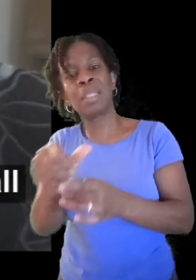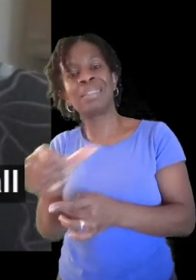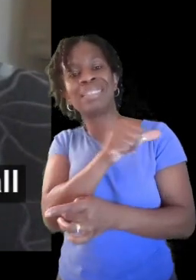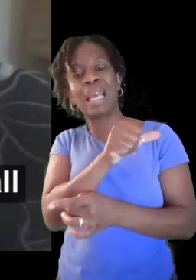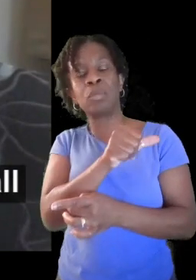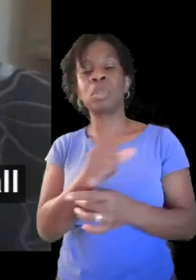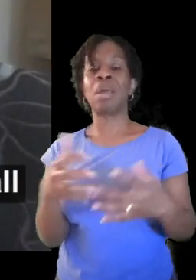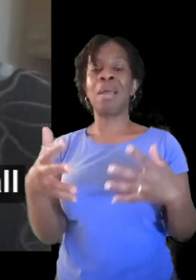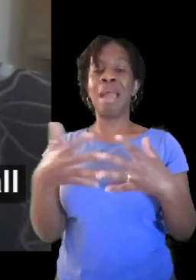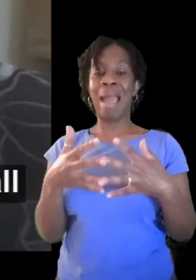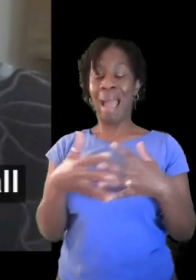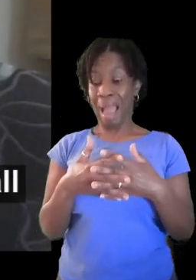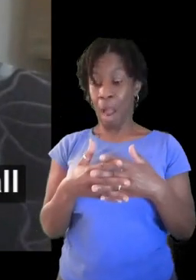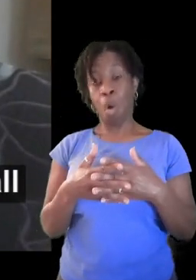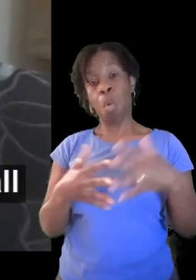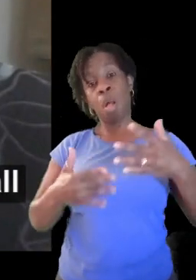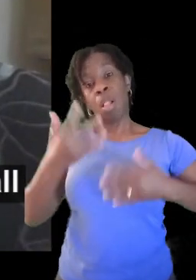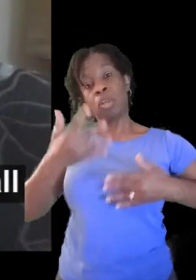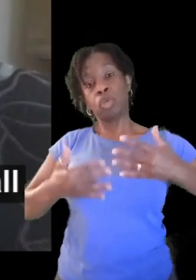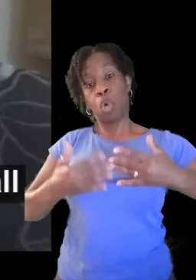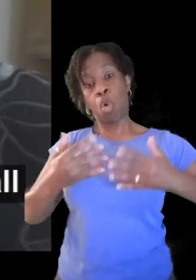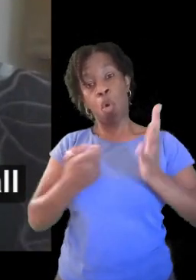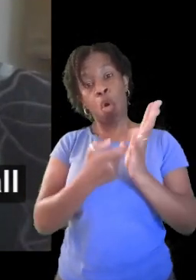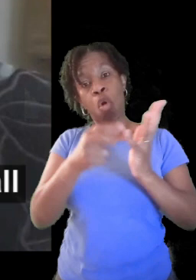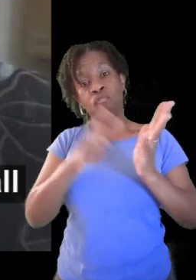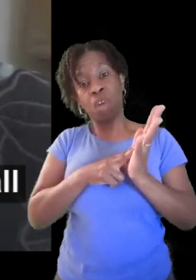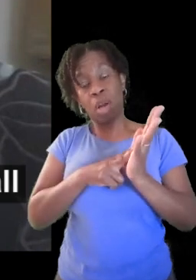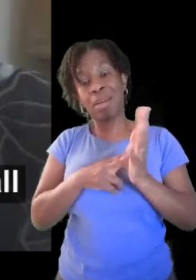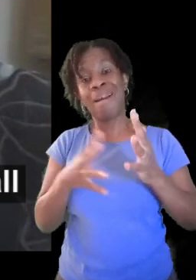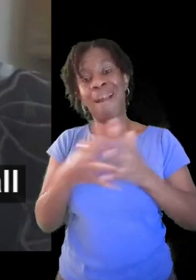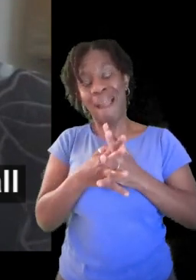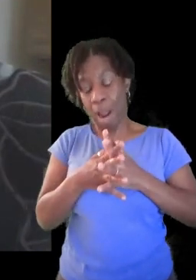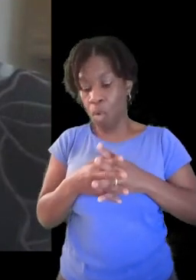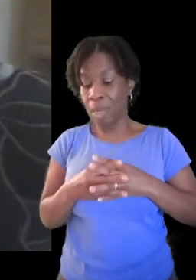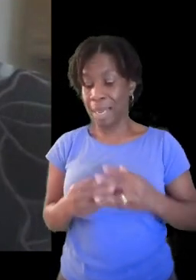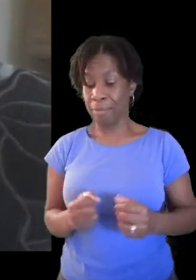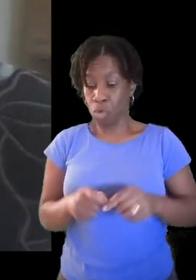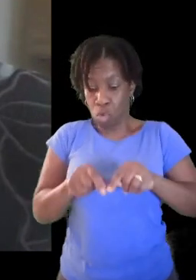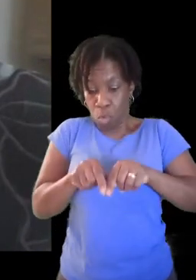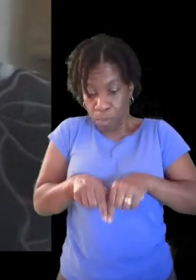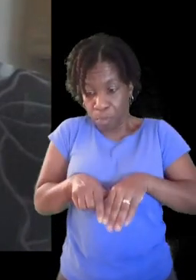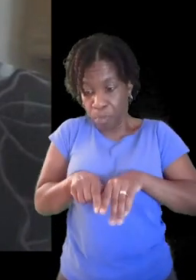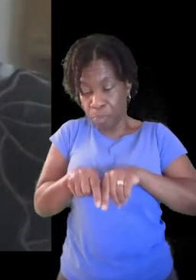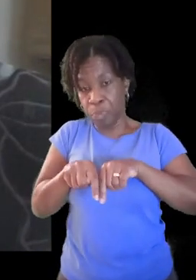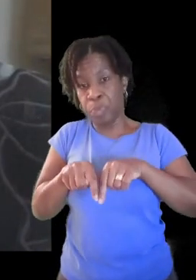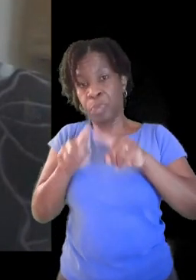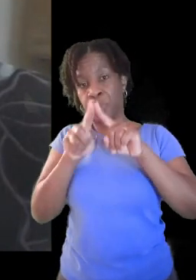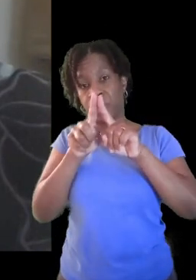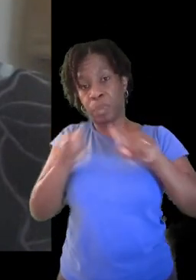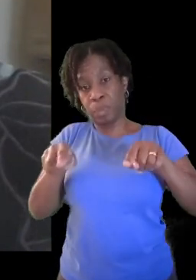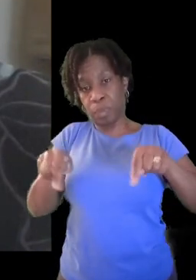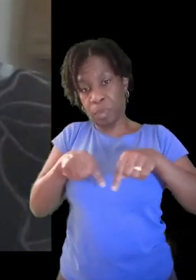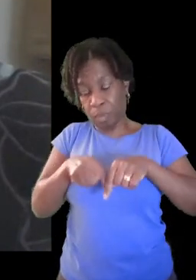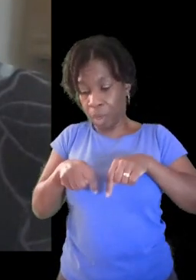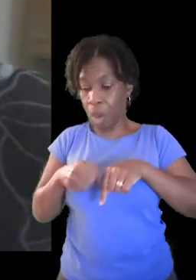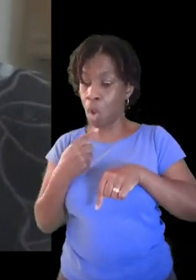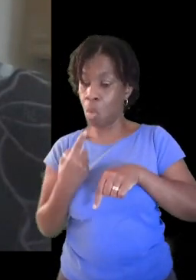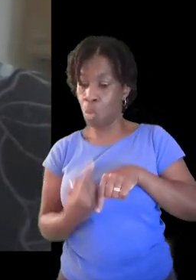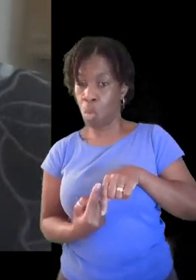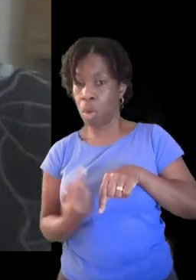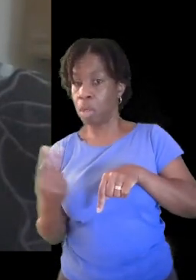a run in baseball and softball is by crossing home plate, which is the fourth